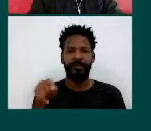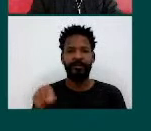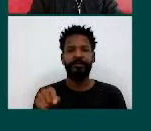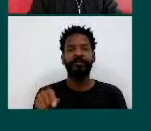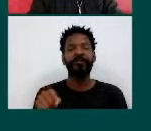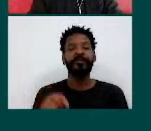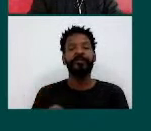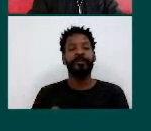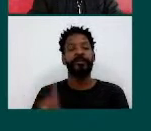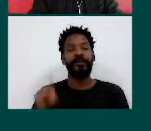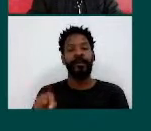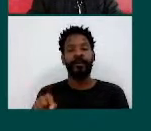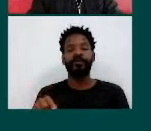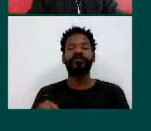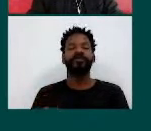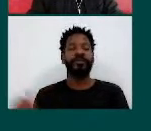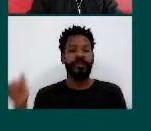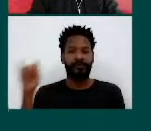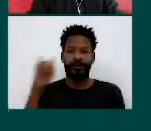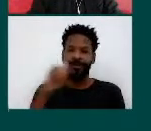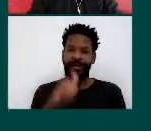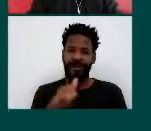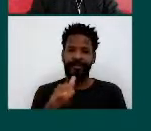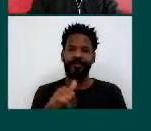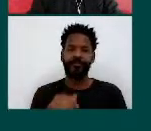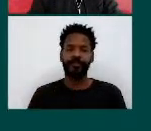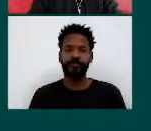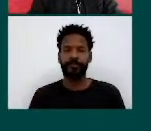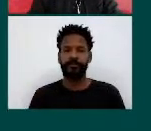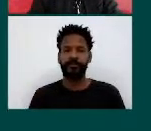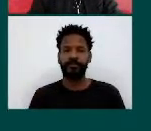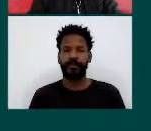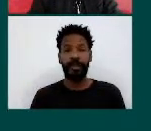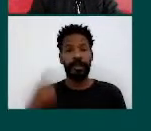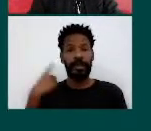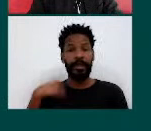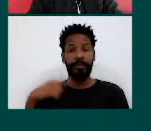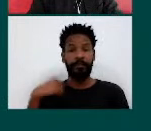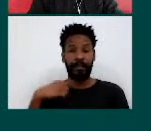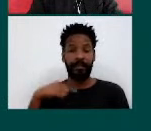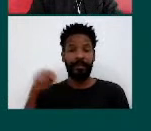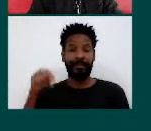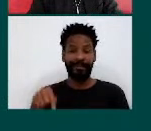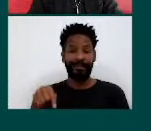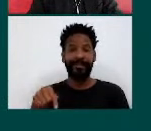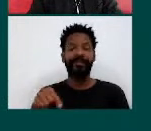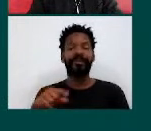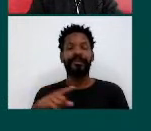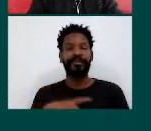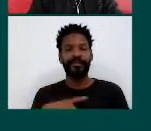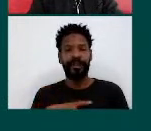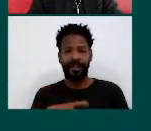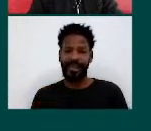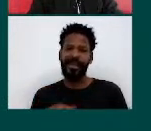and we're working to bring new investments and for the new